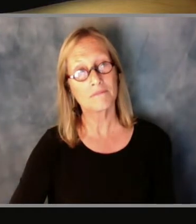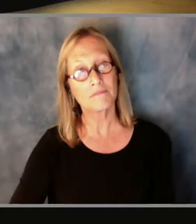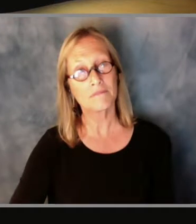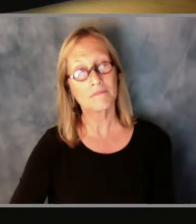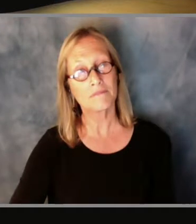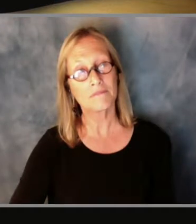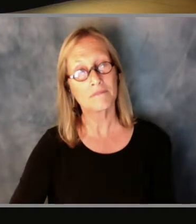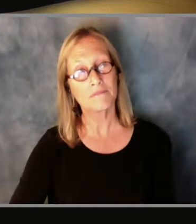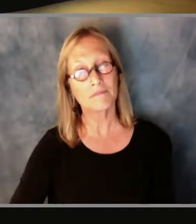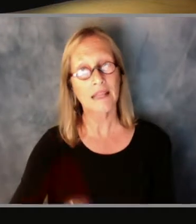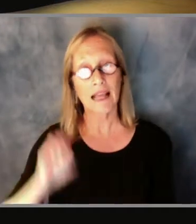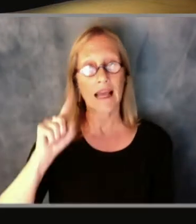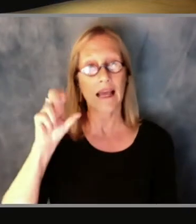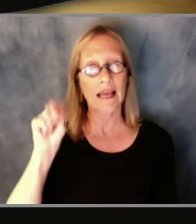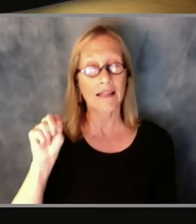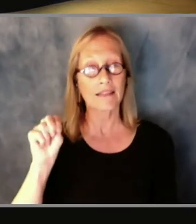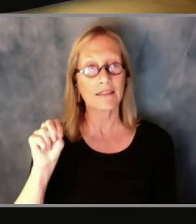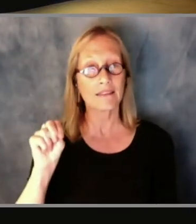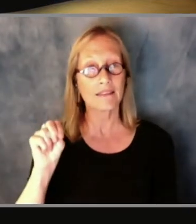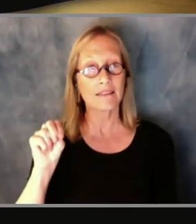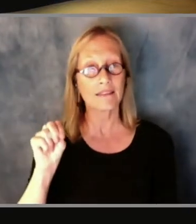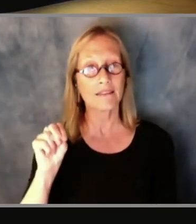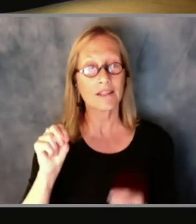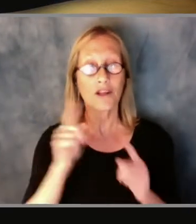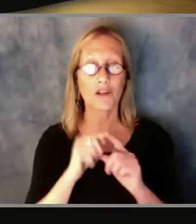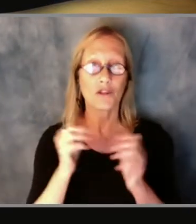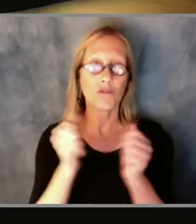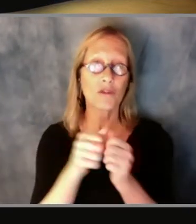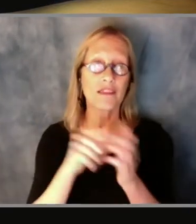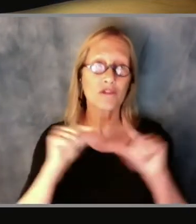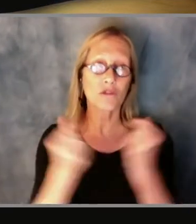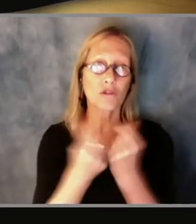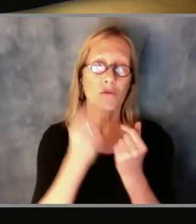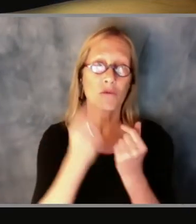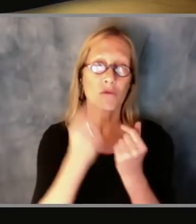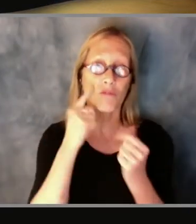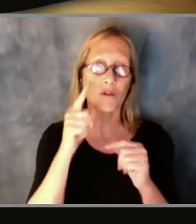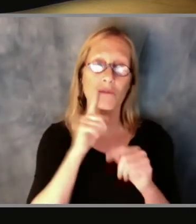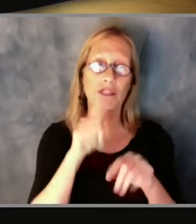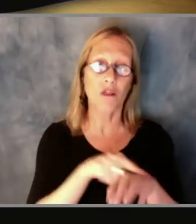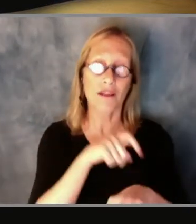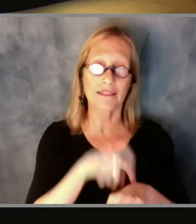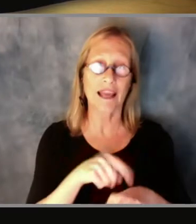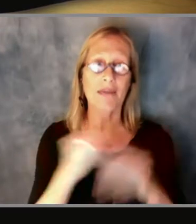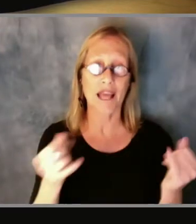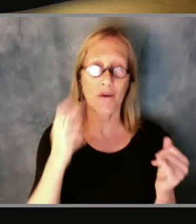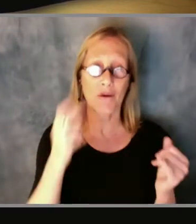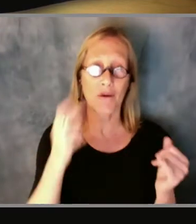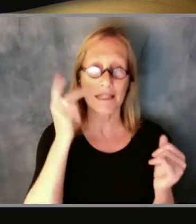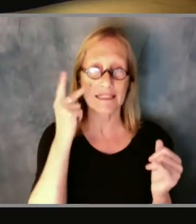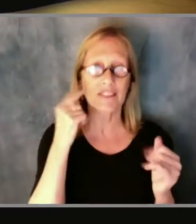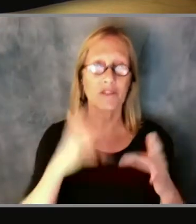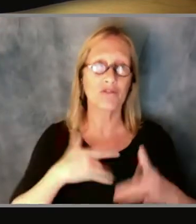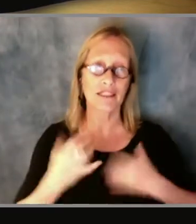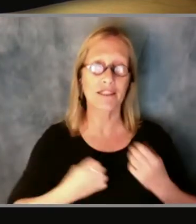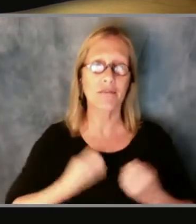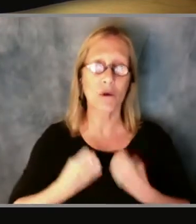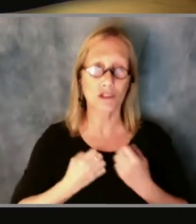Ellen, you've been involved with this group for so long, and I know your emotions are coming through. You can do